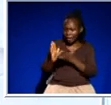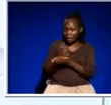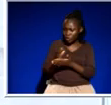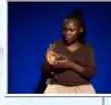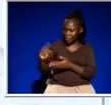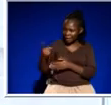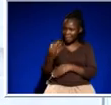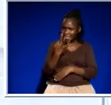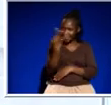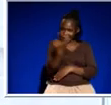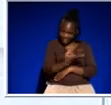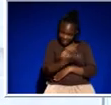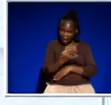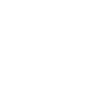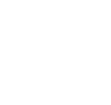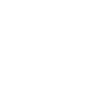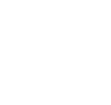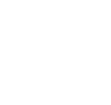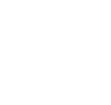characteristics of living things.